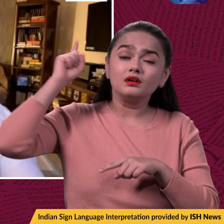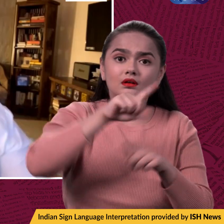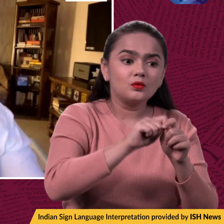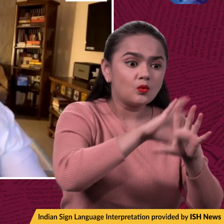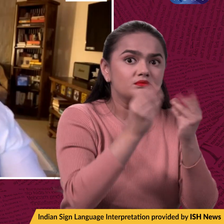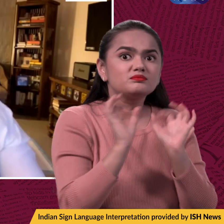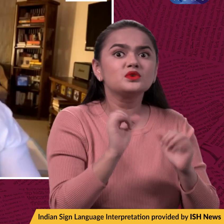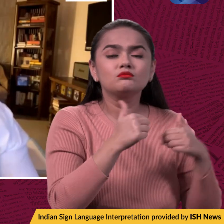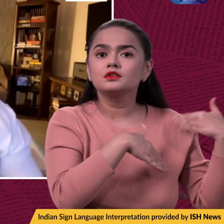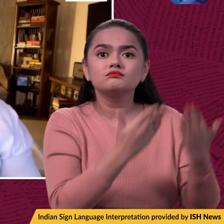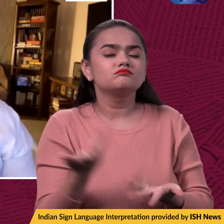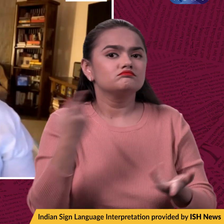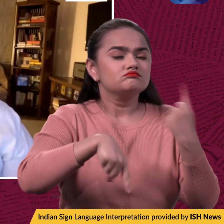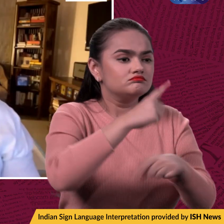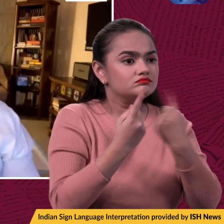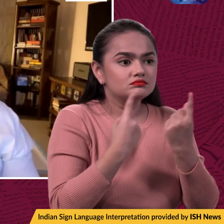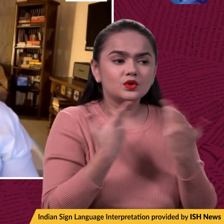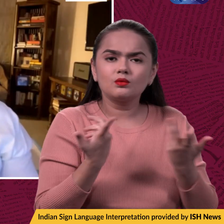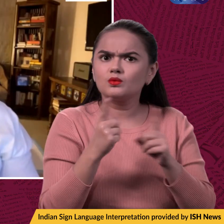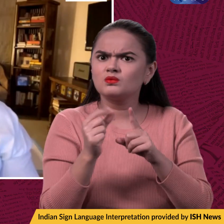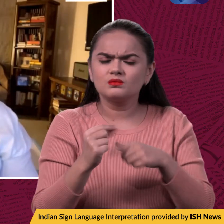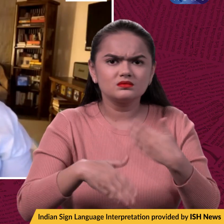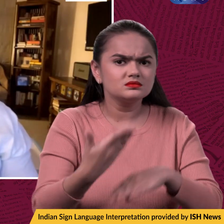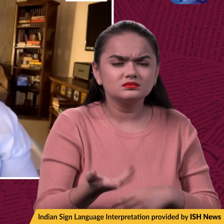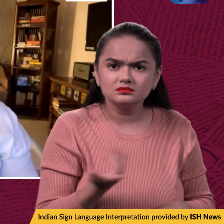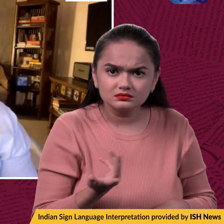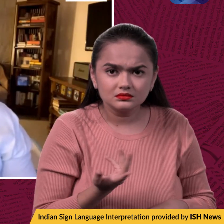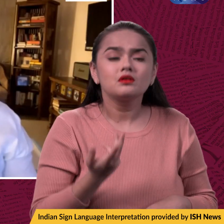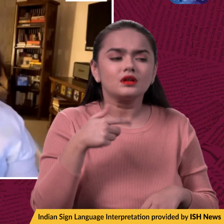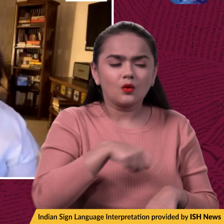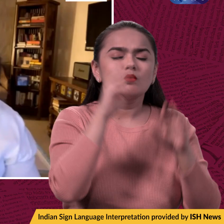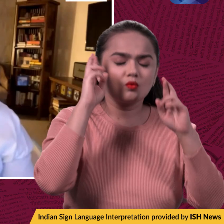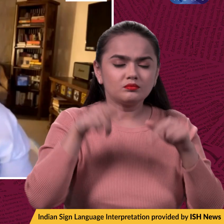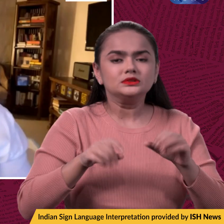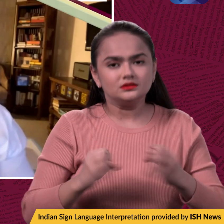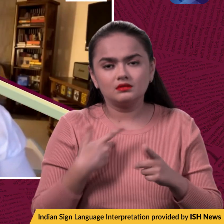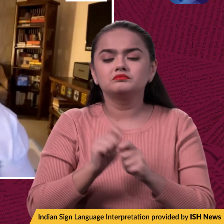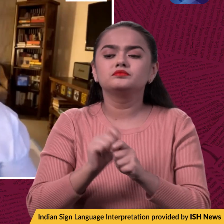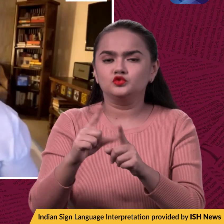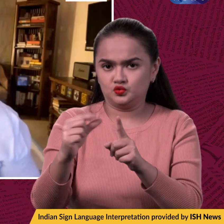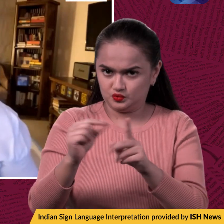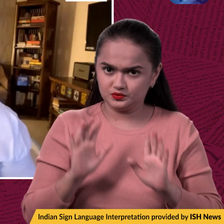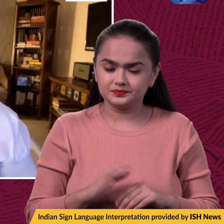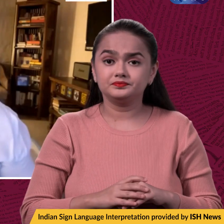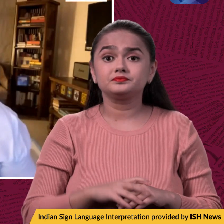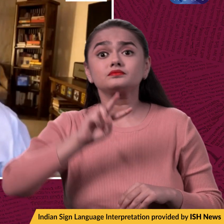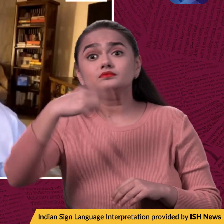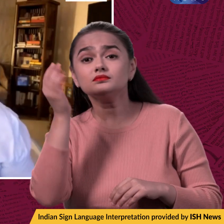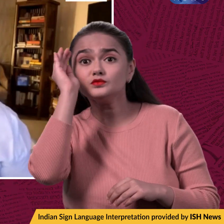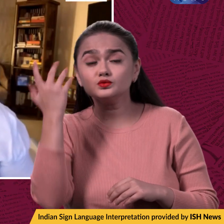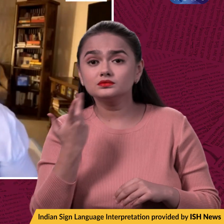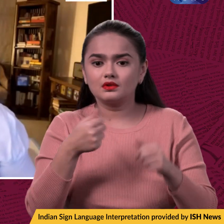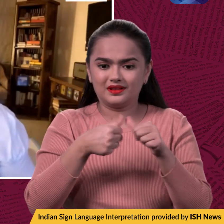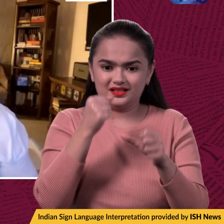flood till now. Hopefully now the corporation will move into action. In other news,